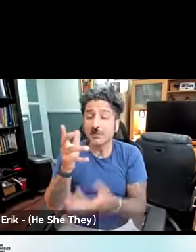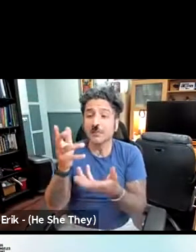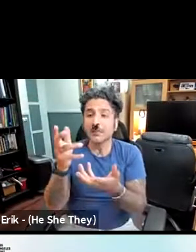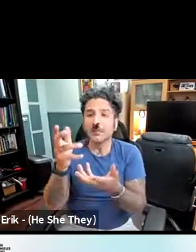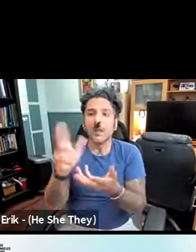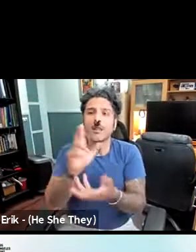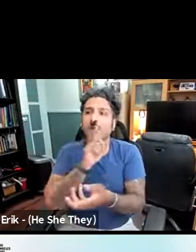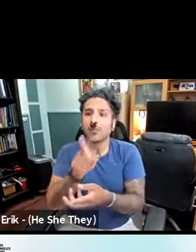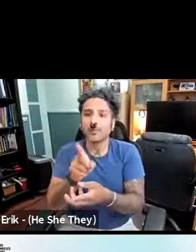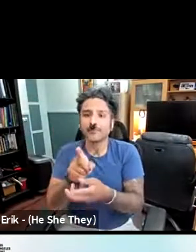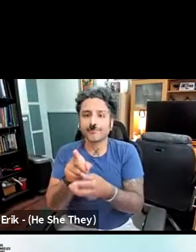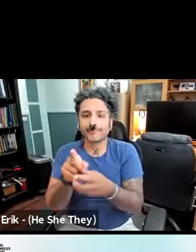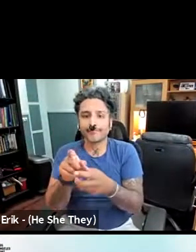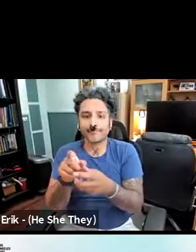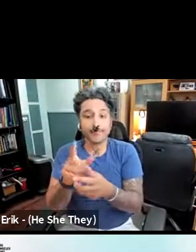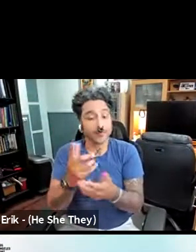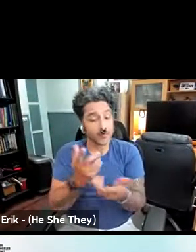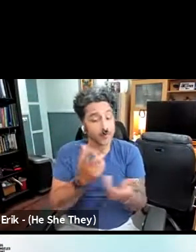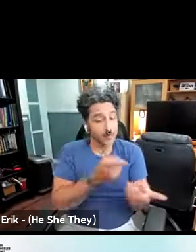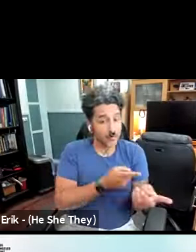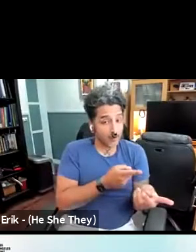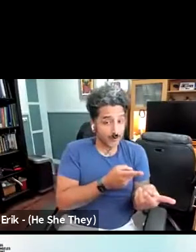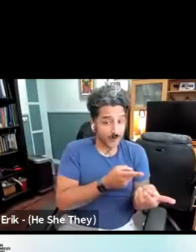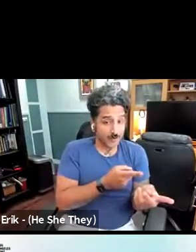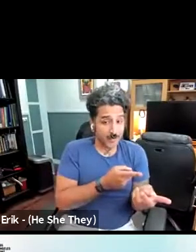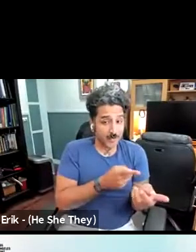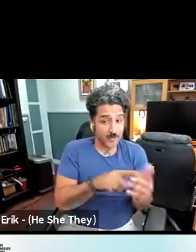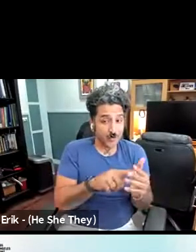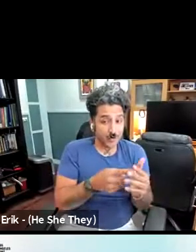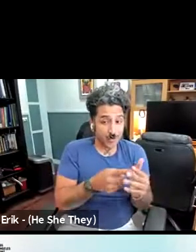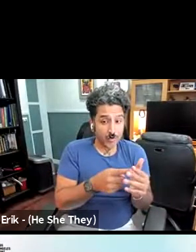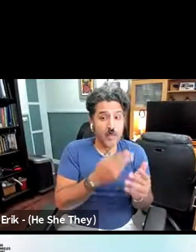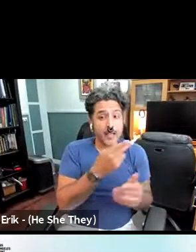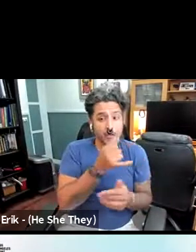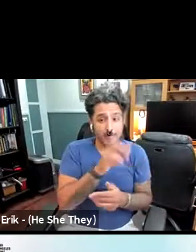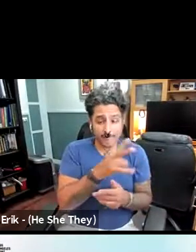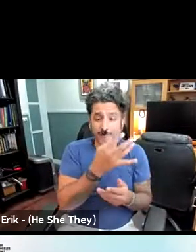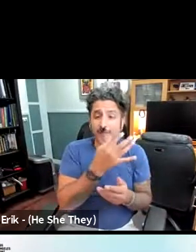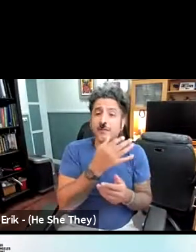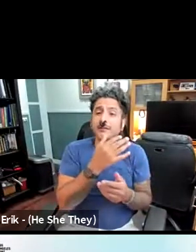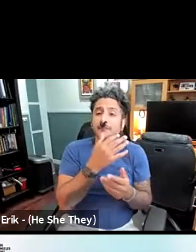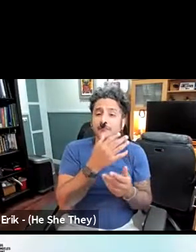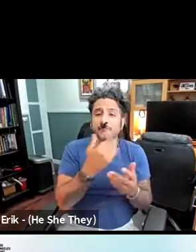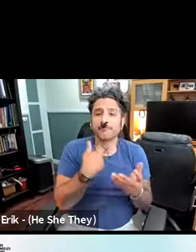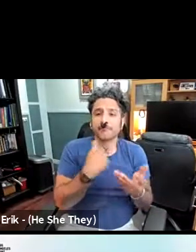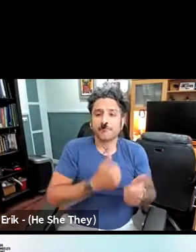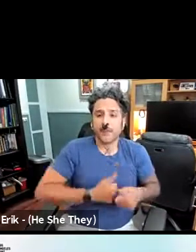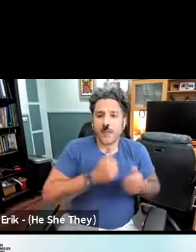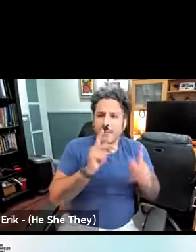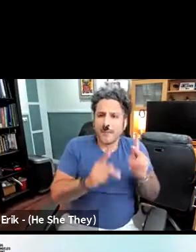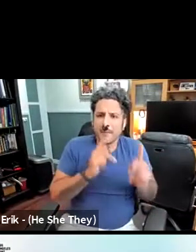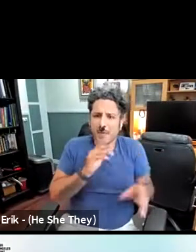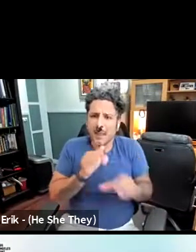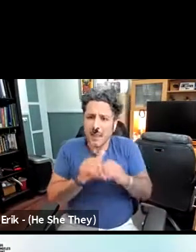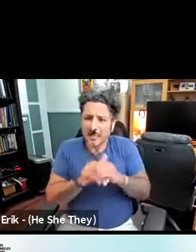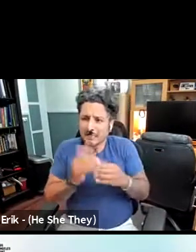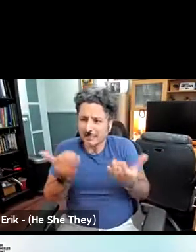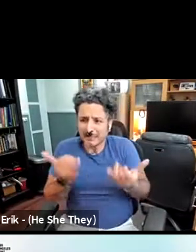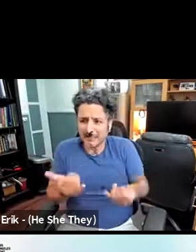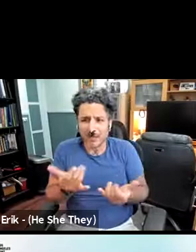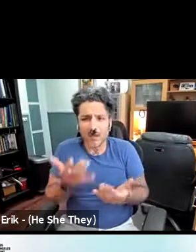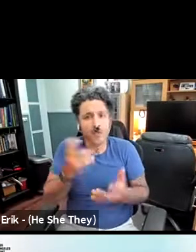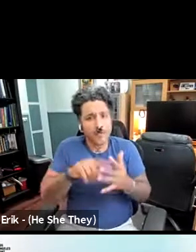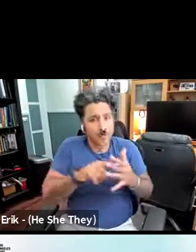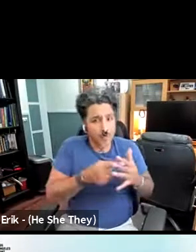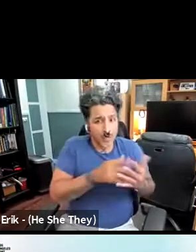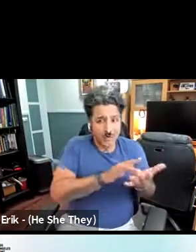really have, it came off the back of those who say were people living with HIV AIDS, right? And so now people can't even access it though, right? First we started in a